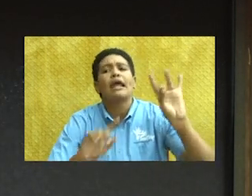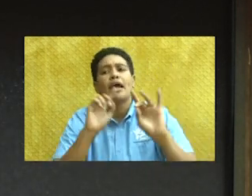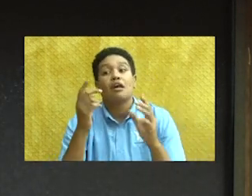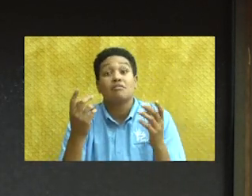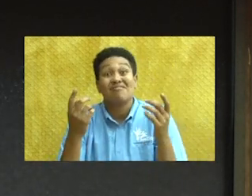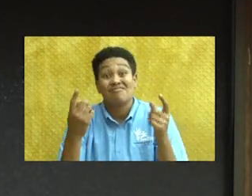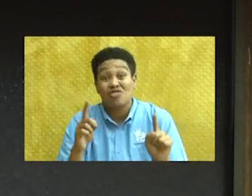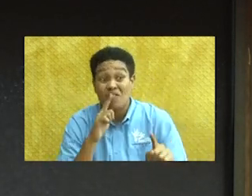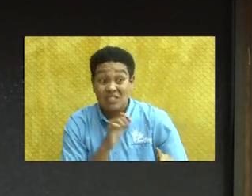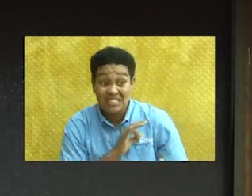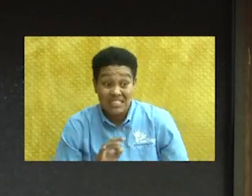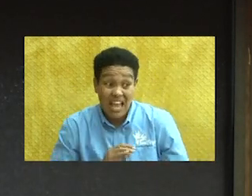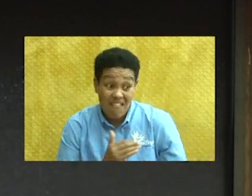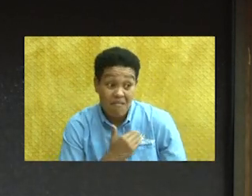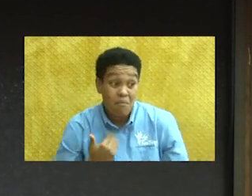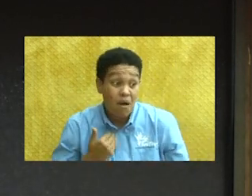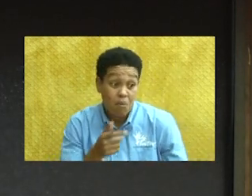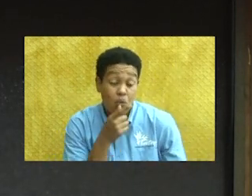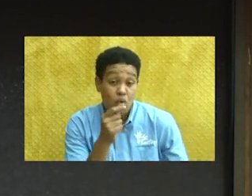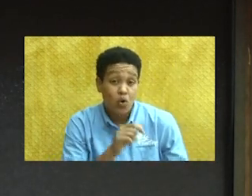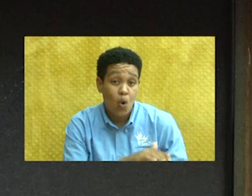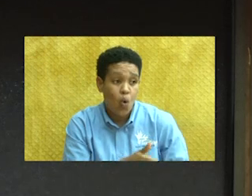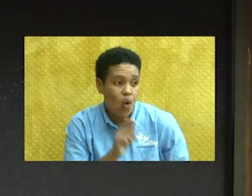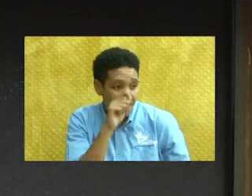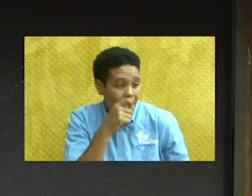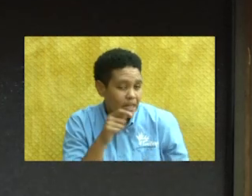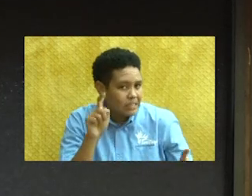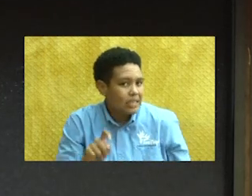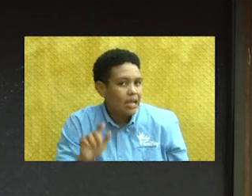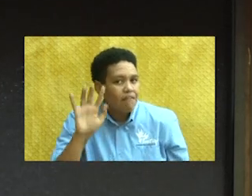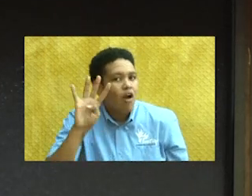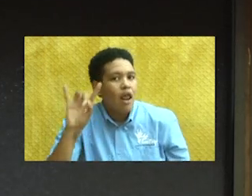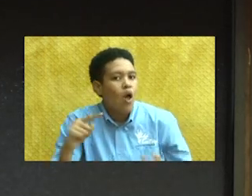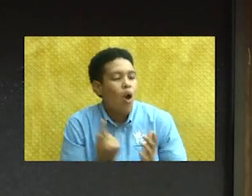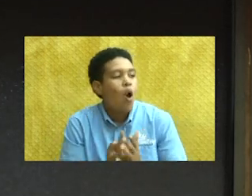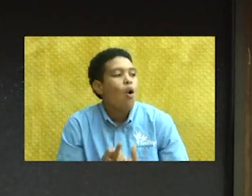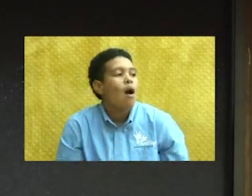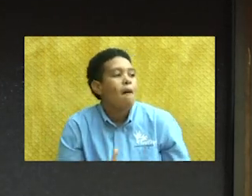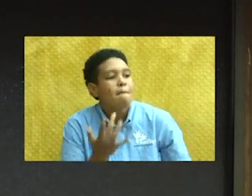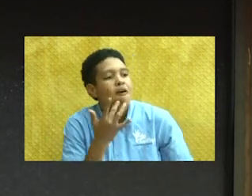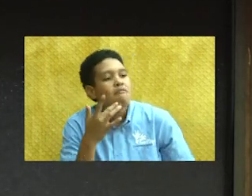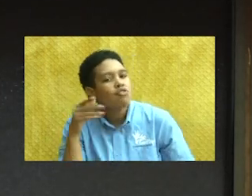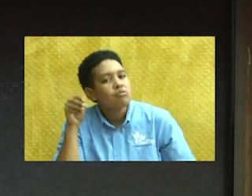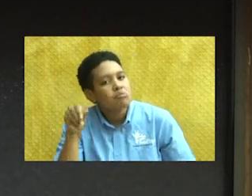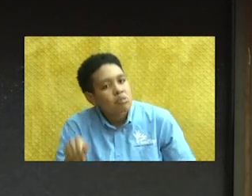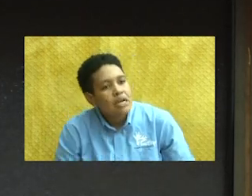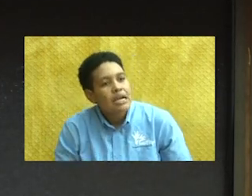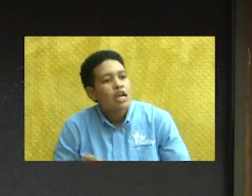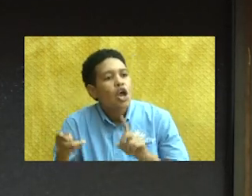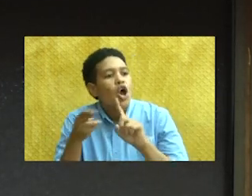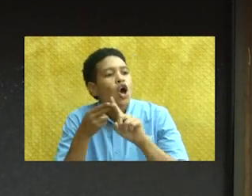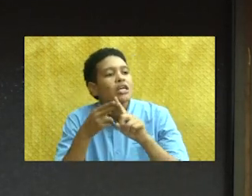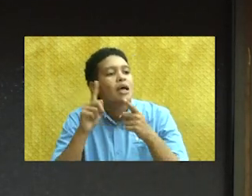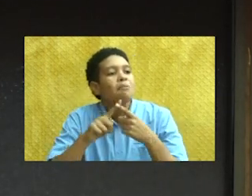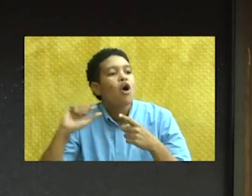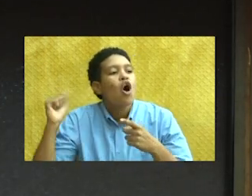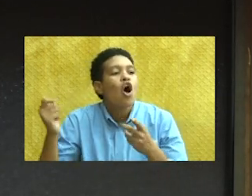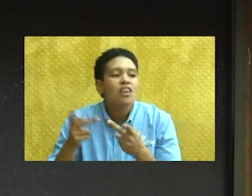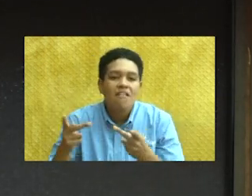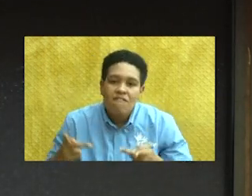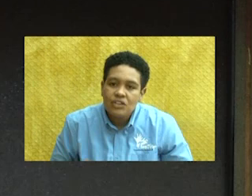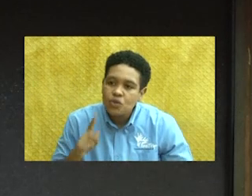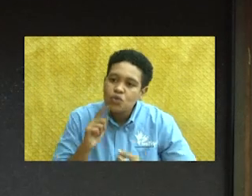staff members who have done COVID-19 tests, preferential rates in hotels and other facilities to